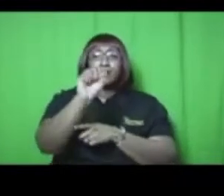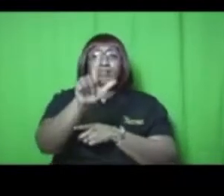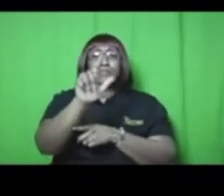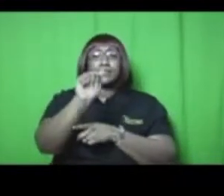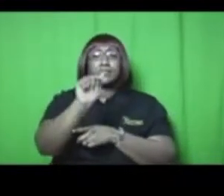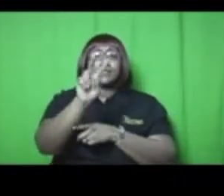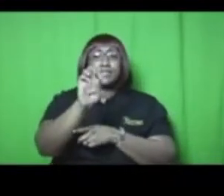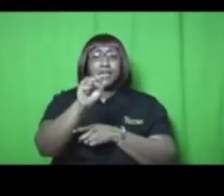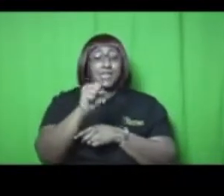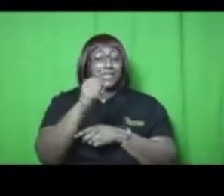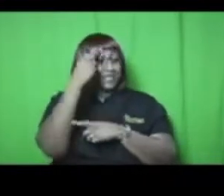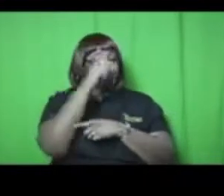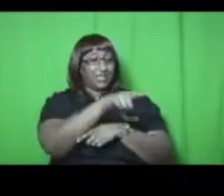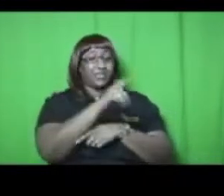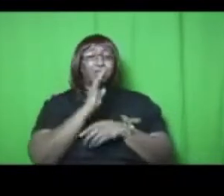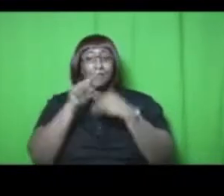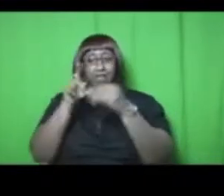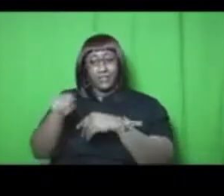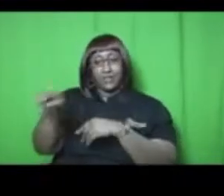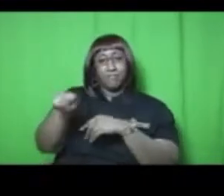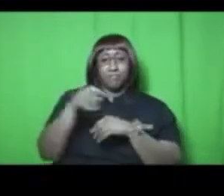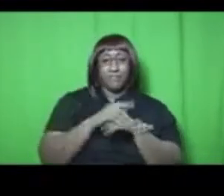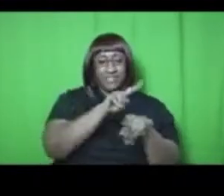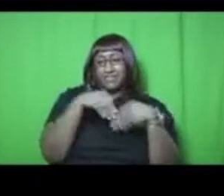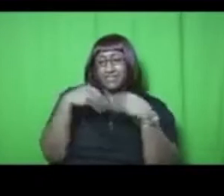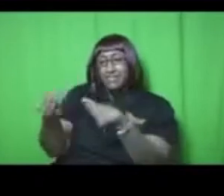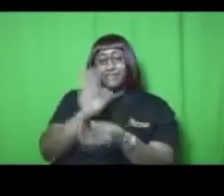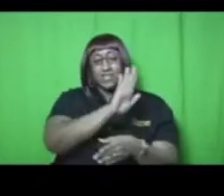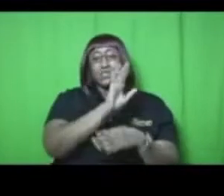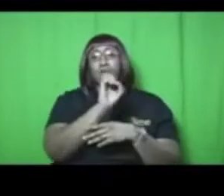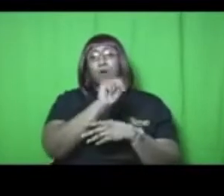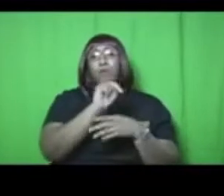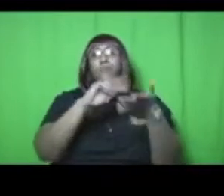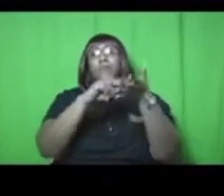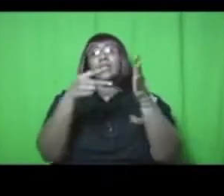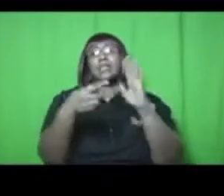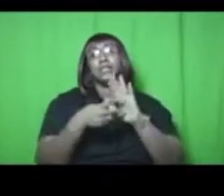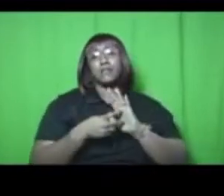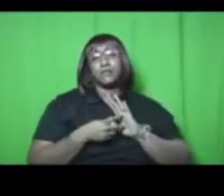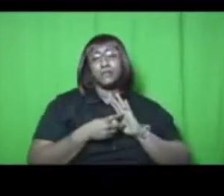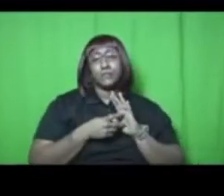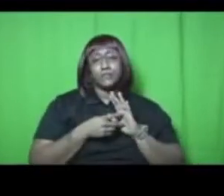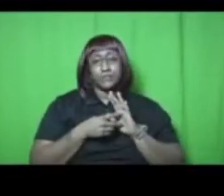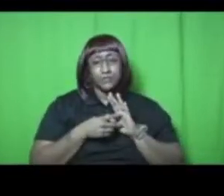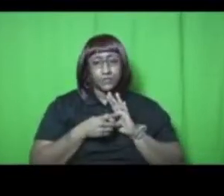he defined them. He did. See, if I can define you, I can confine you.